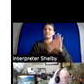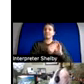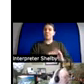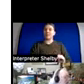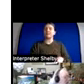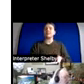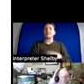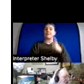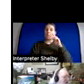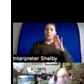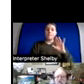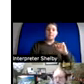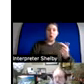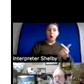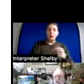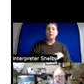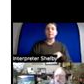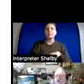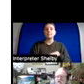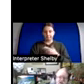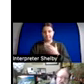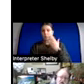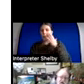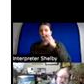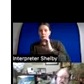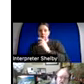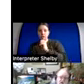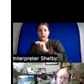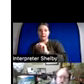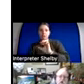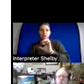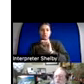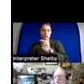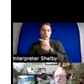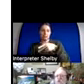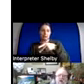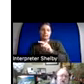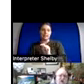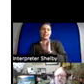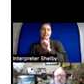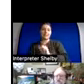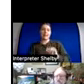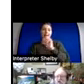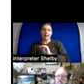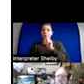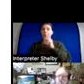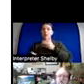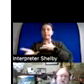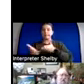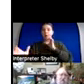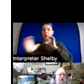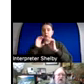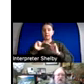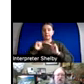um chat gpt is an ai that will work with you have a conversation back and